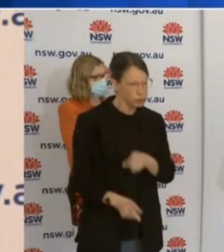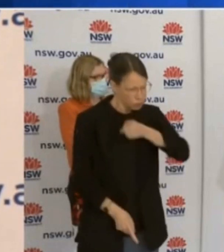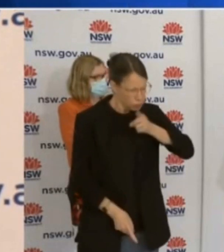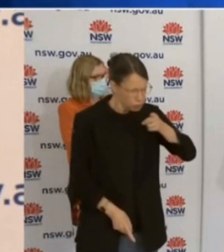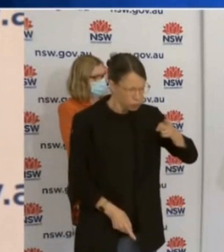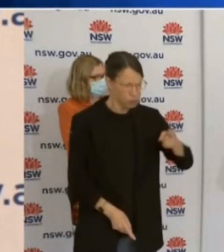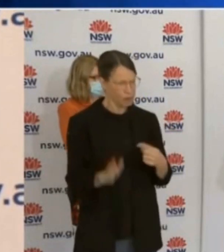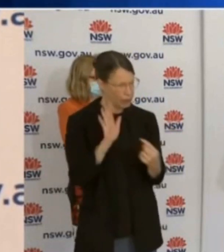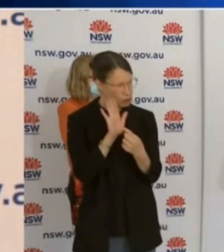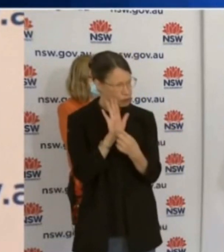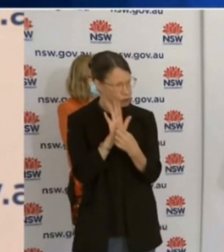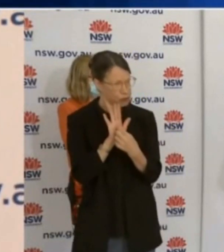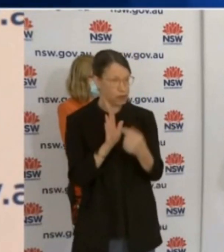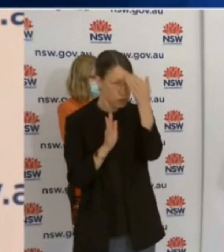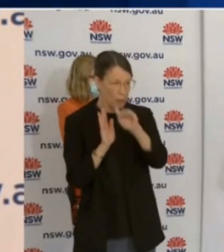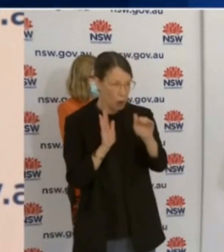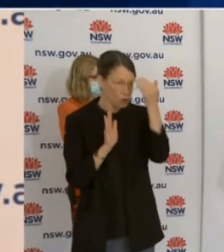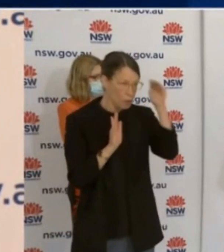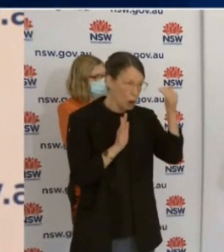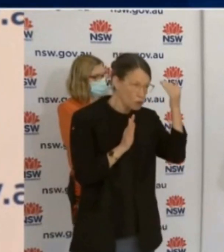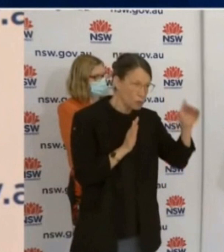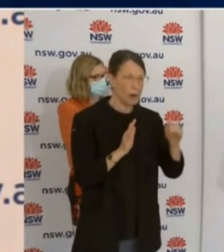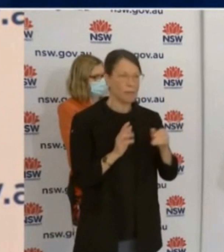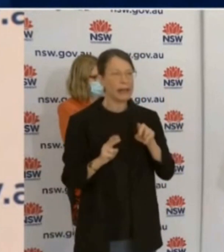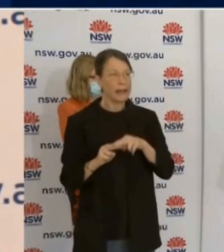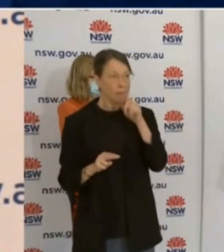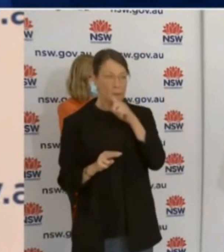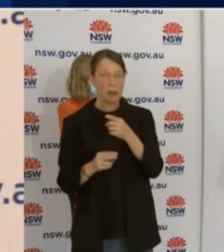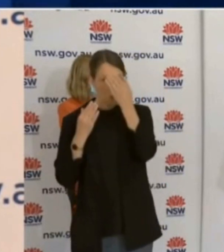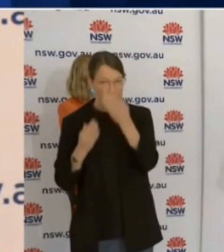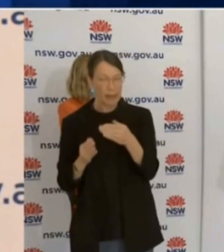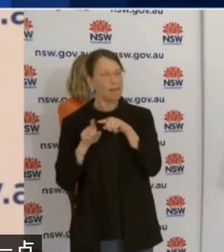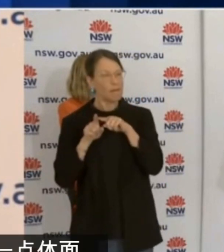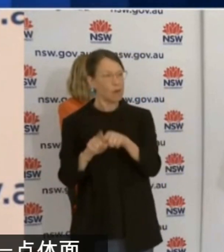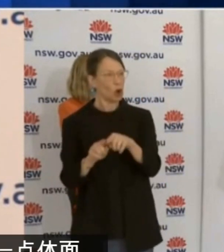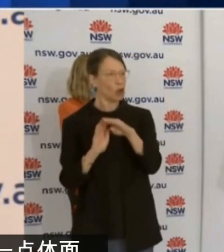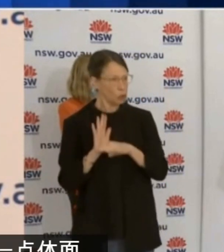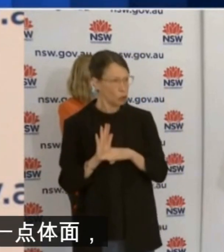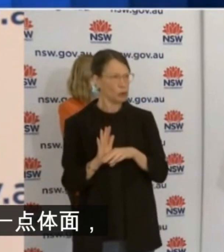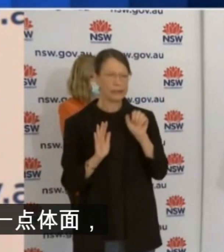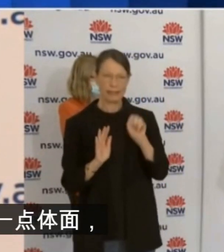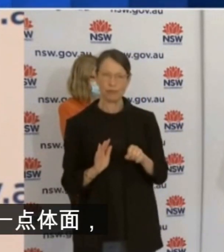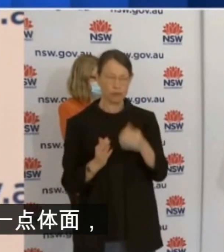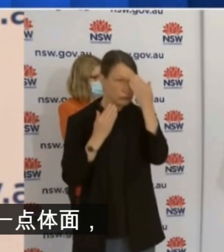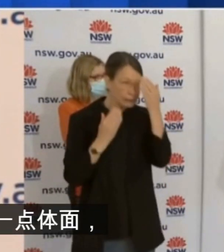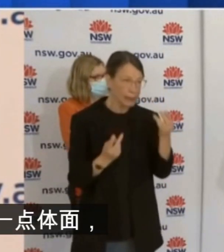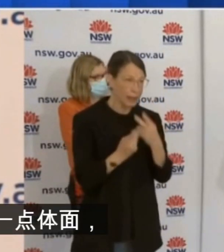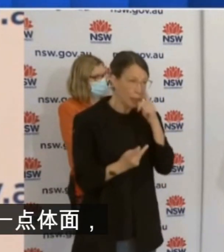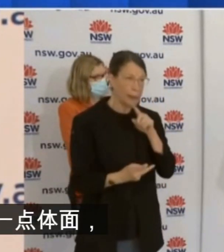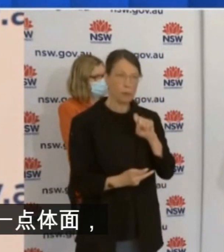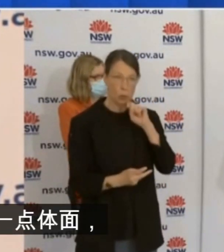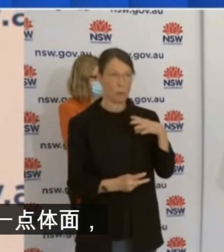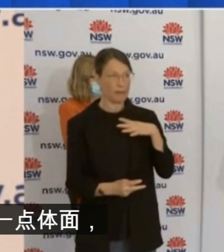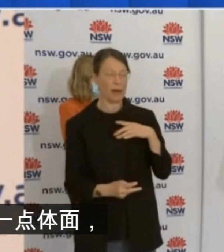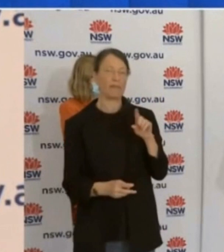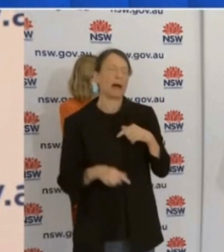complied with the rules and the law, and they applied an element of common sense and a modicum of decency to the rest of the community, we would be fine. But